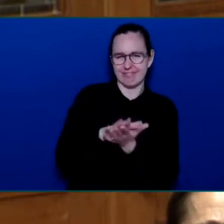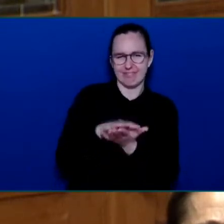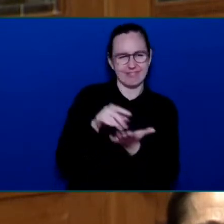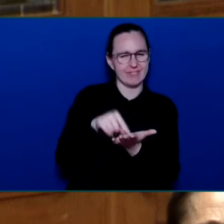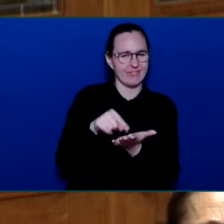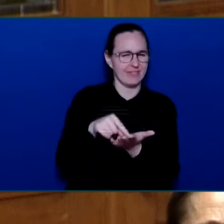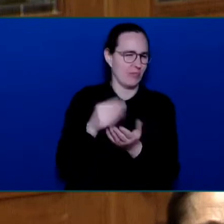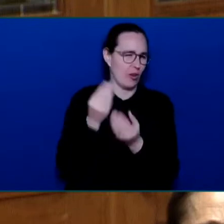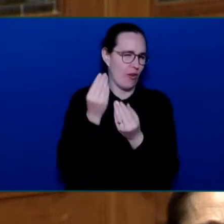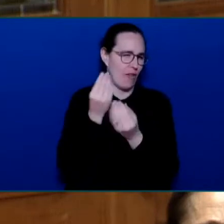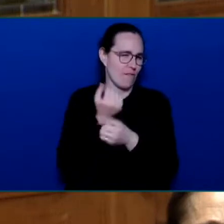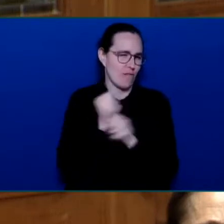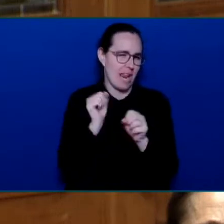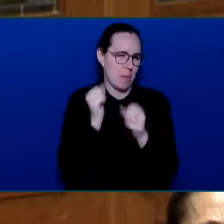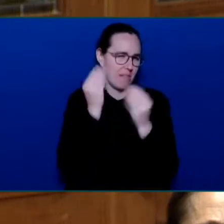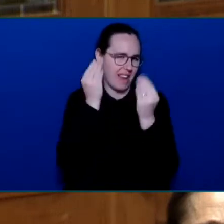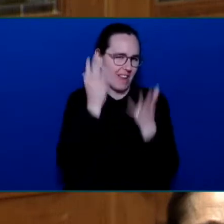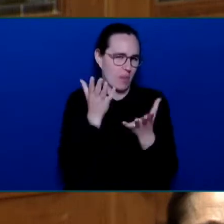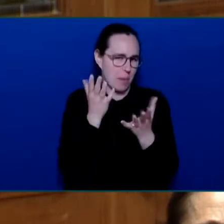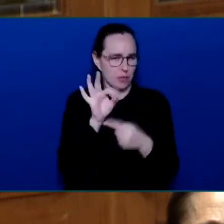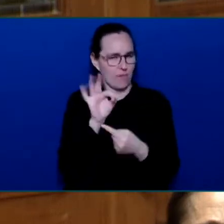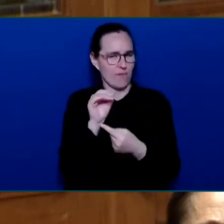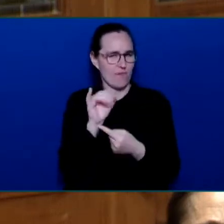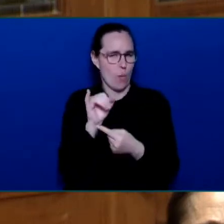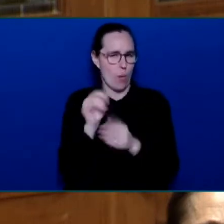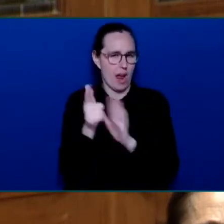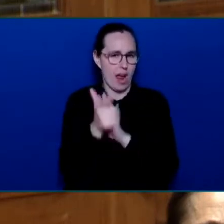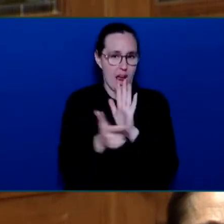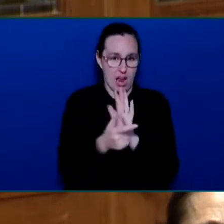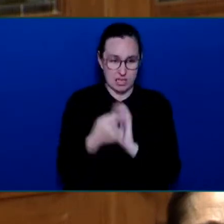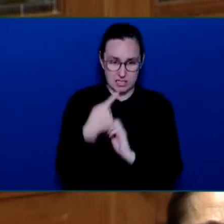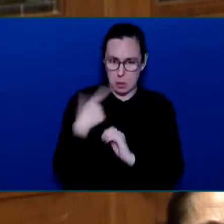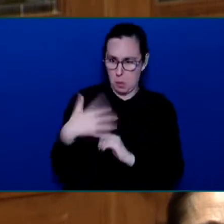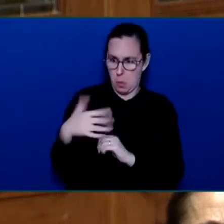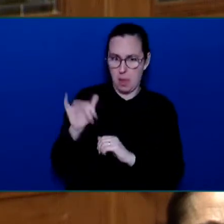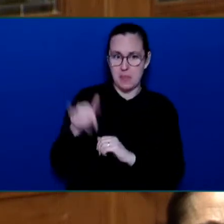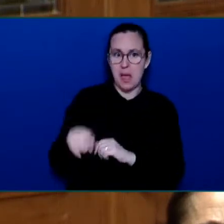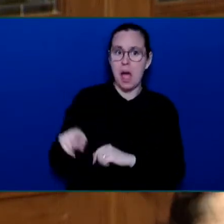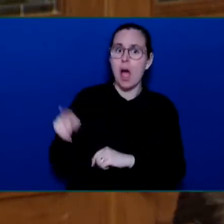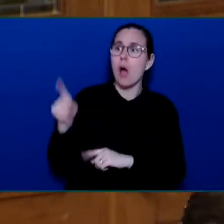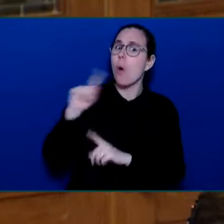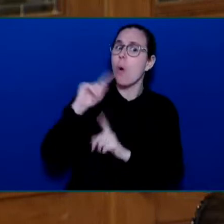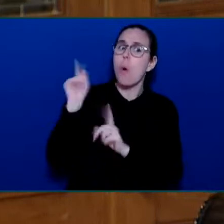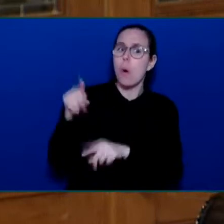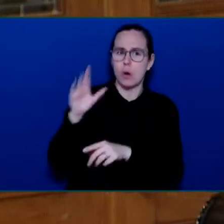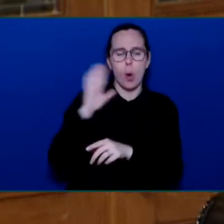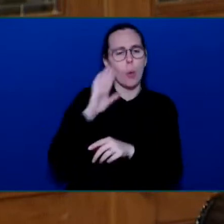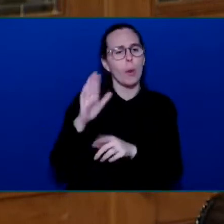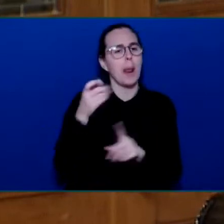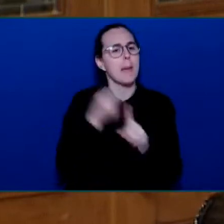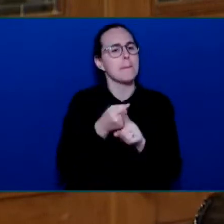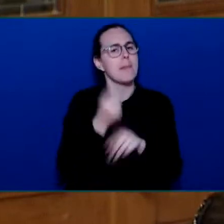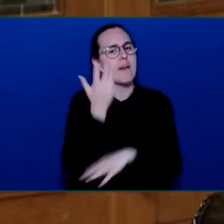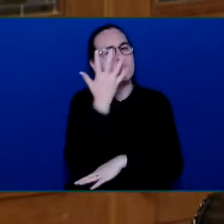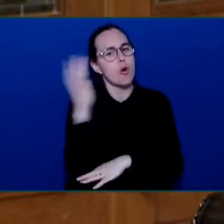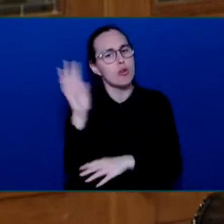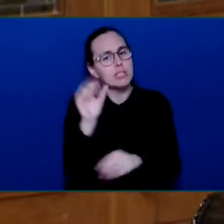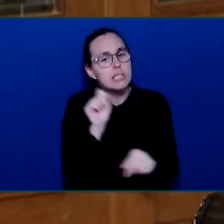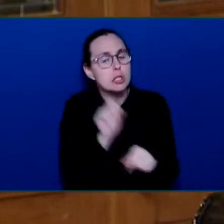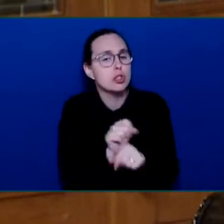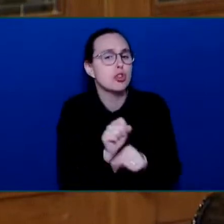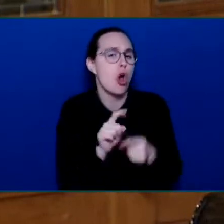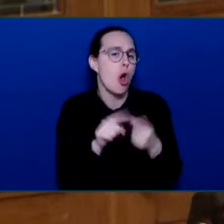sector jobs and provincial revenue, and Ottawa should back away from issuing the order even when a species is at risk of extirpation.